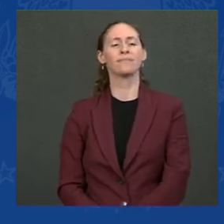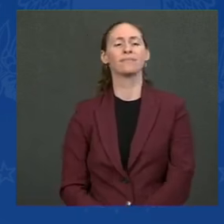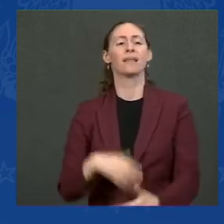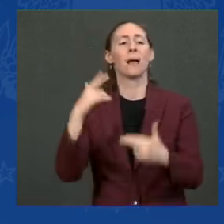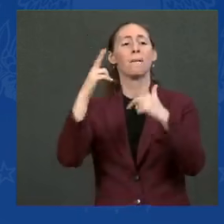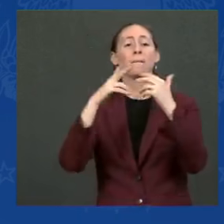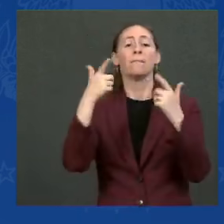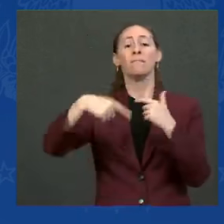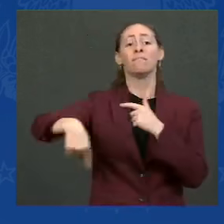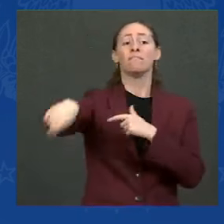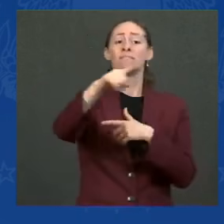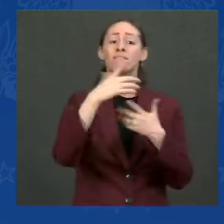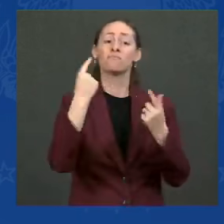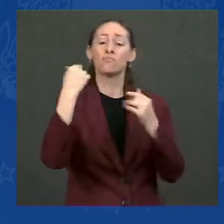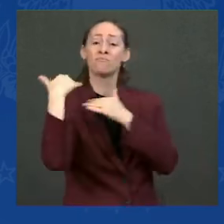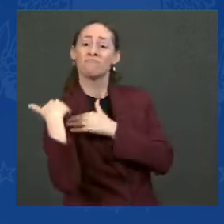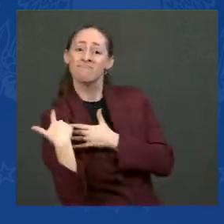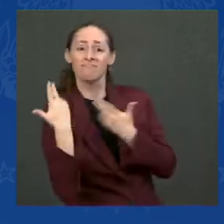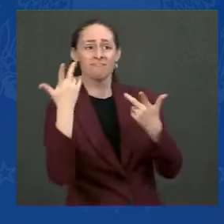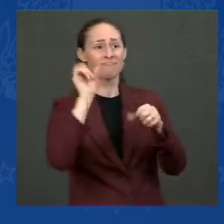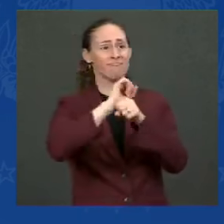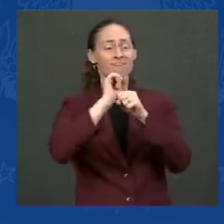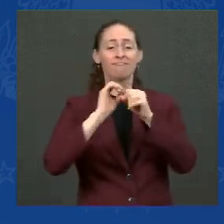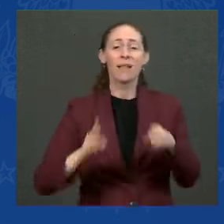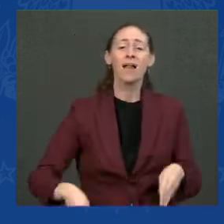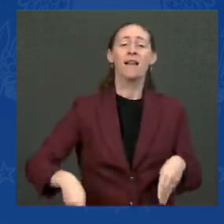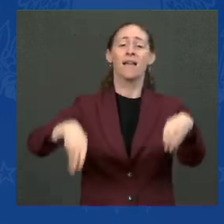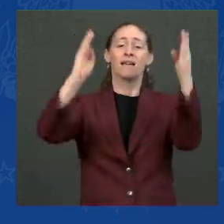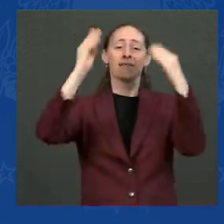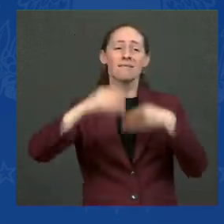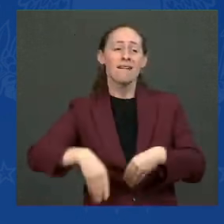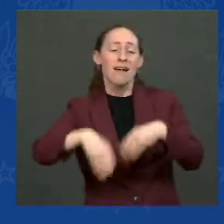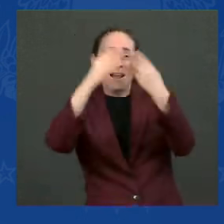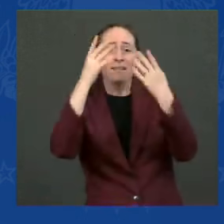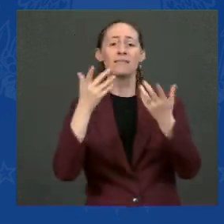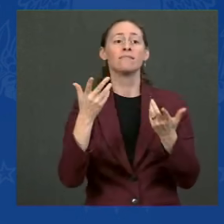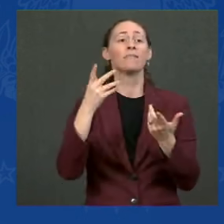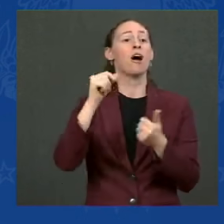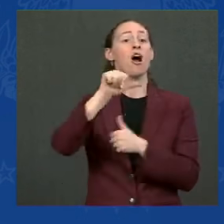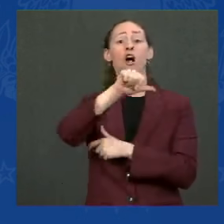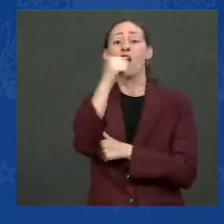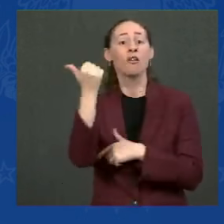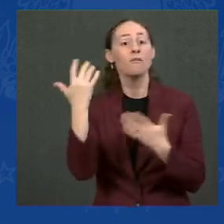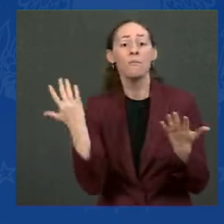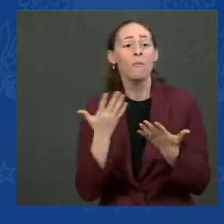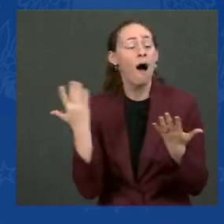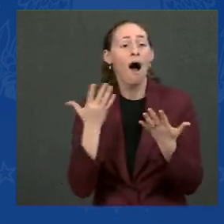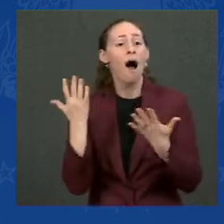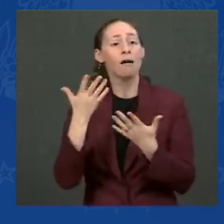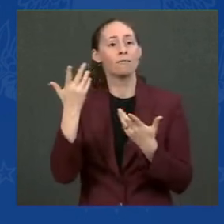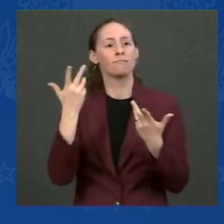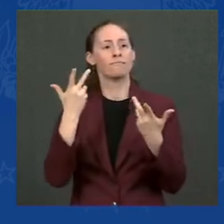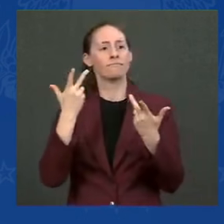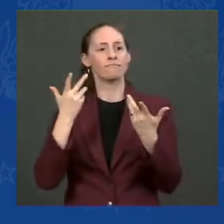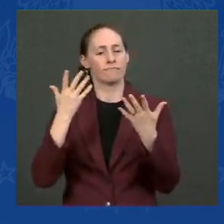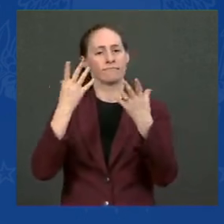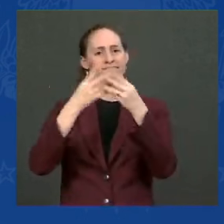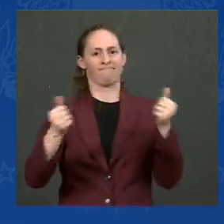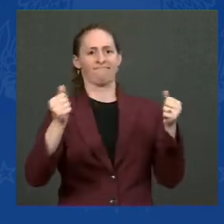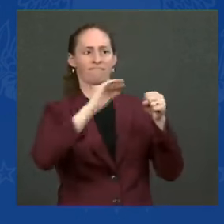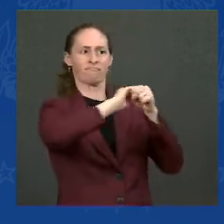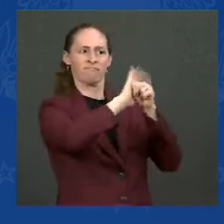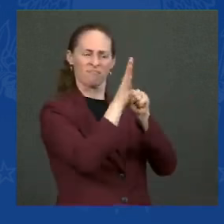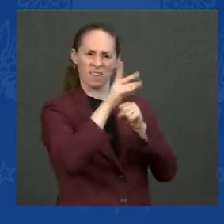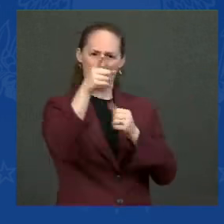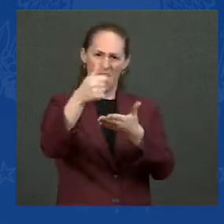biggest companies. But you're also doing something bigger than that. You're helping us beat back COVID-19. So are the great